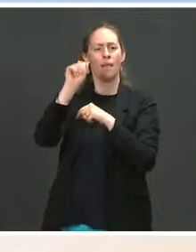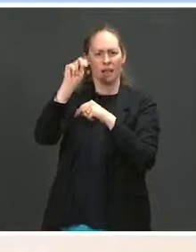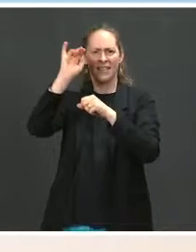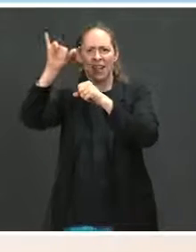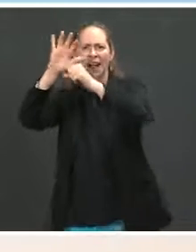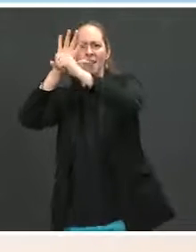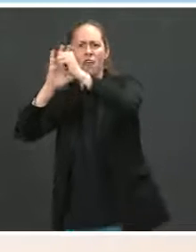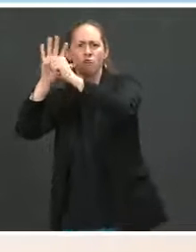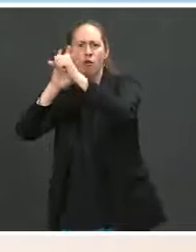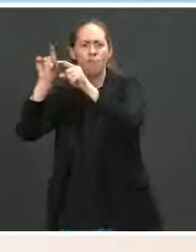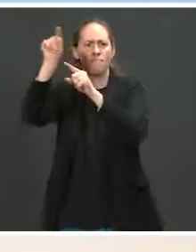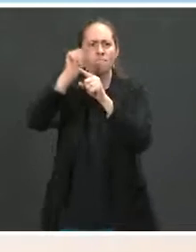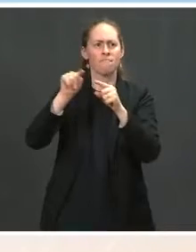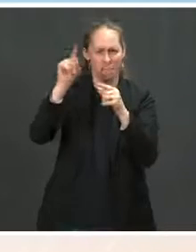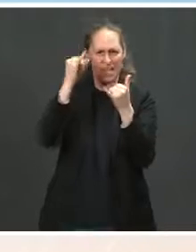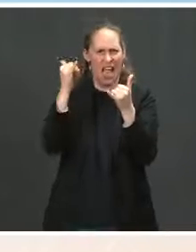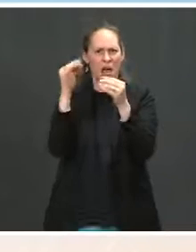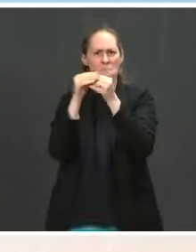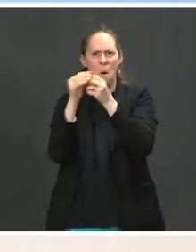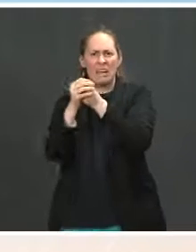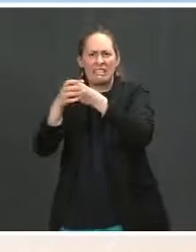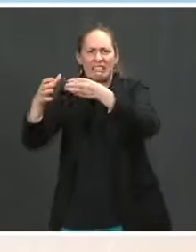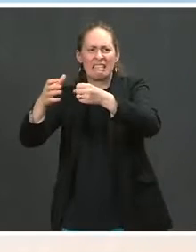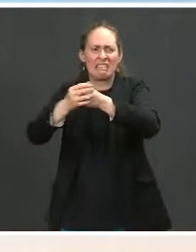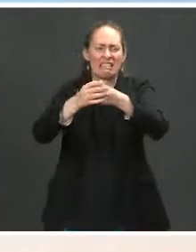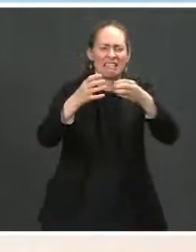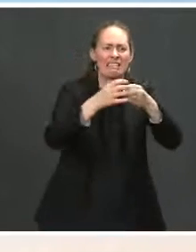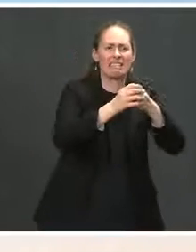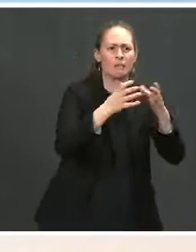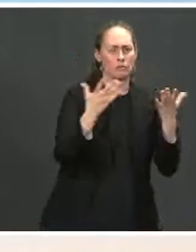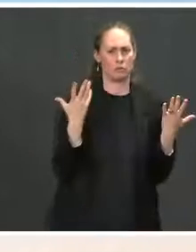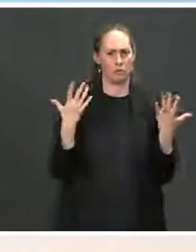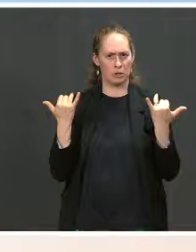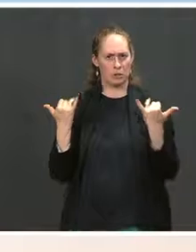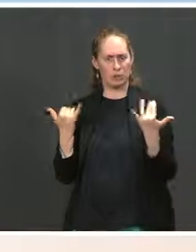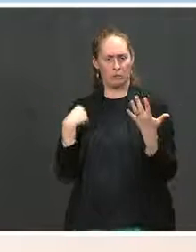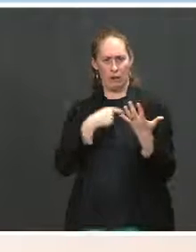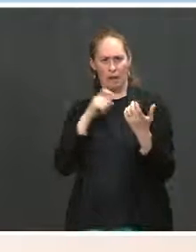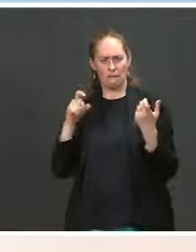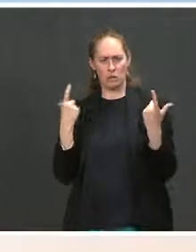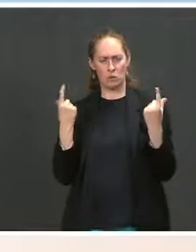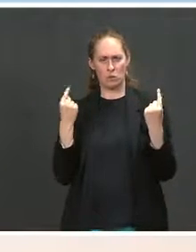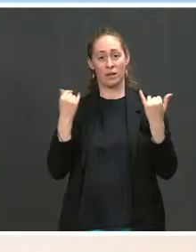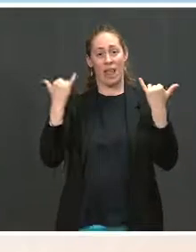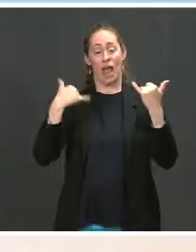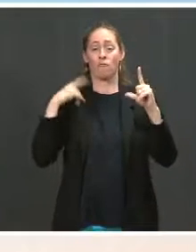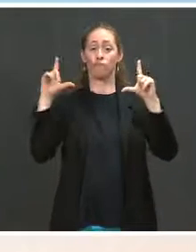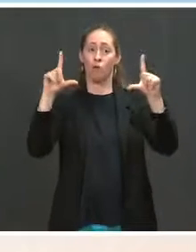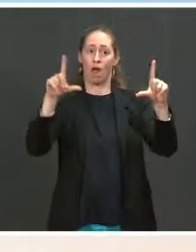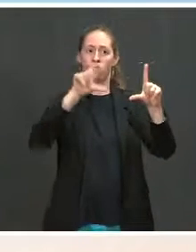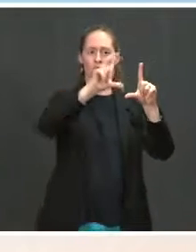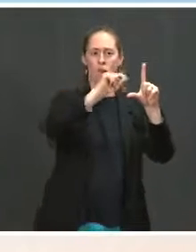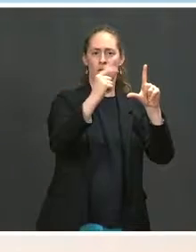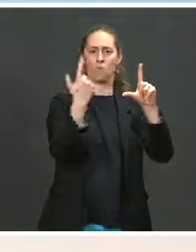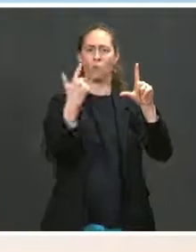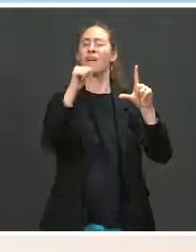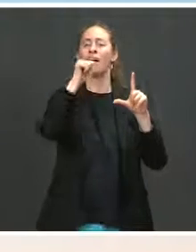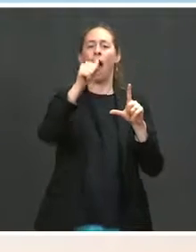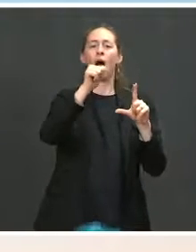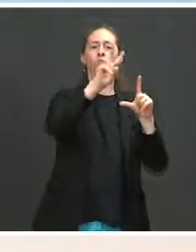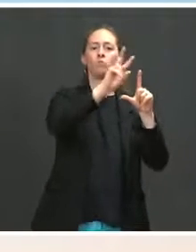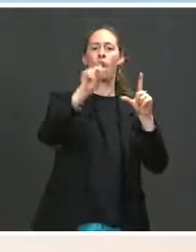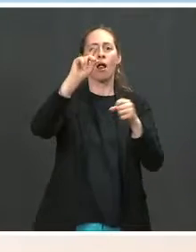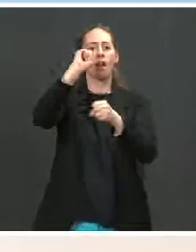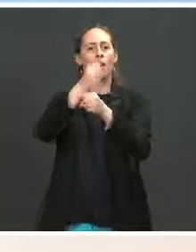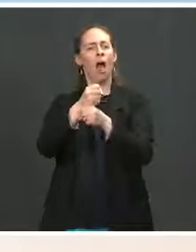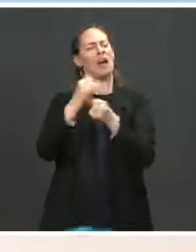it, we need to make decisions through the 2021 prism. Lastly, just separately, the Kremlin is saying the summit, the proposed